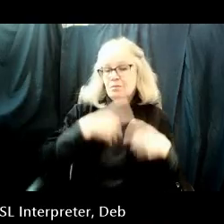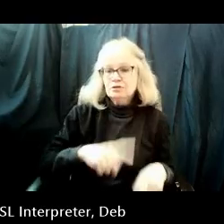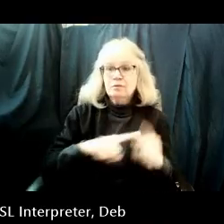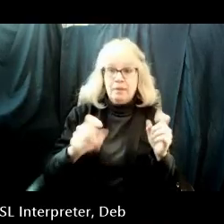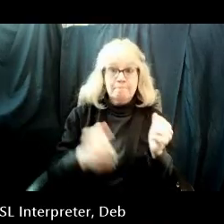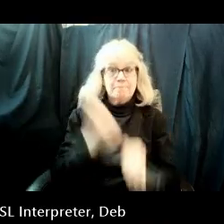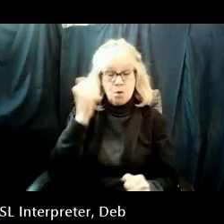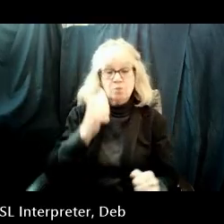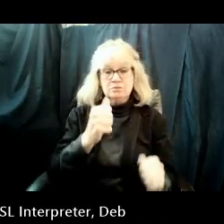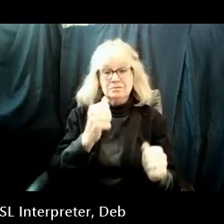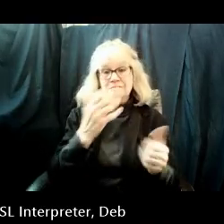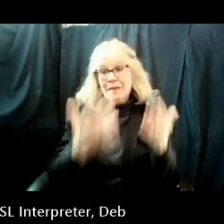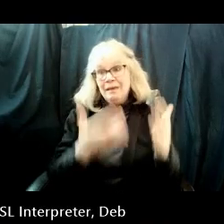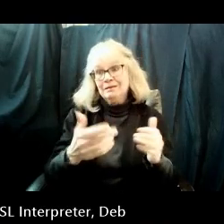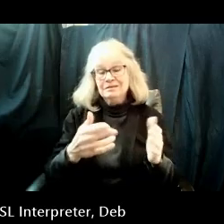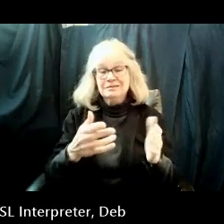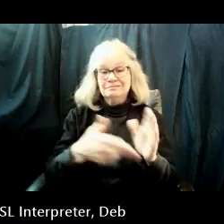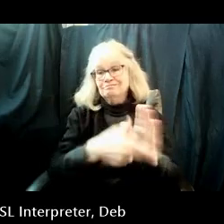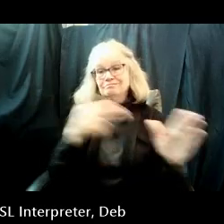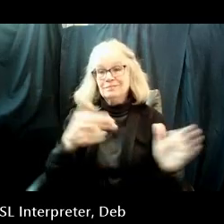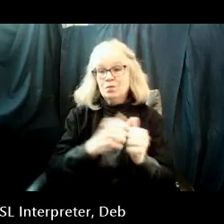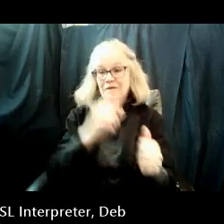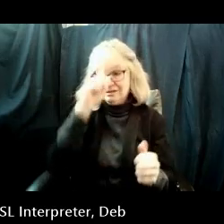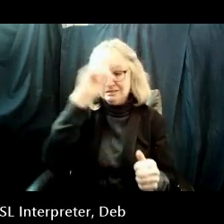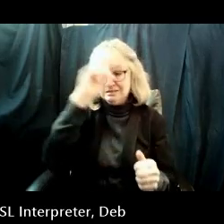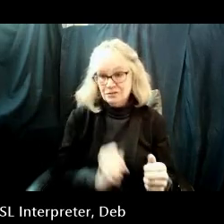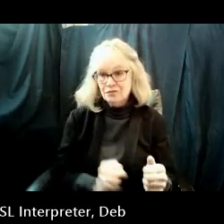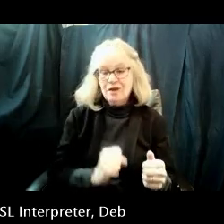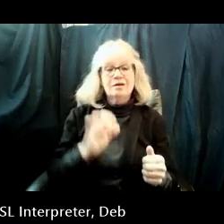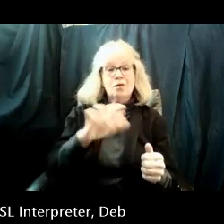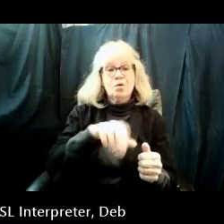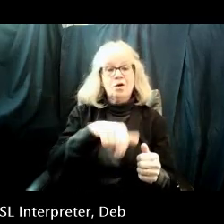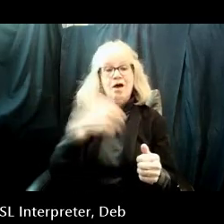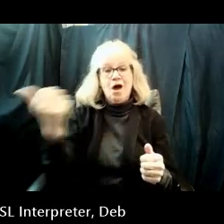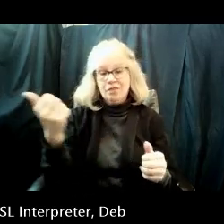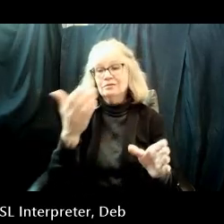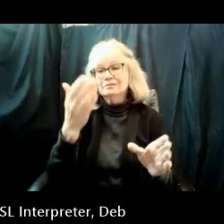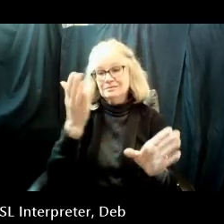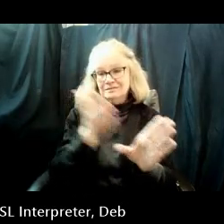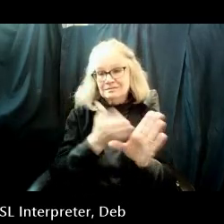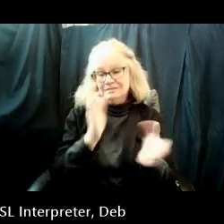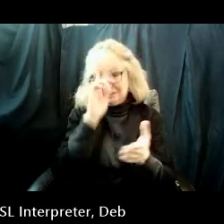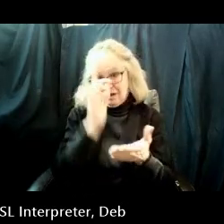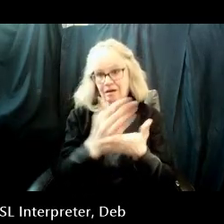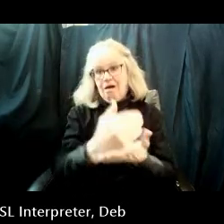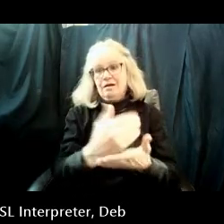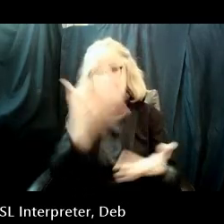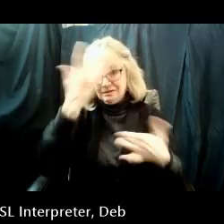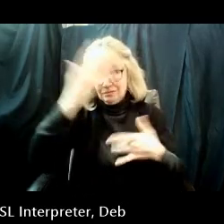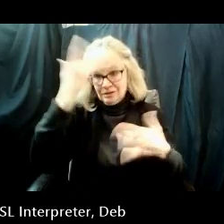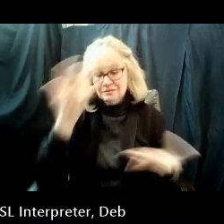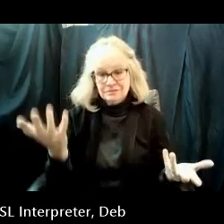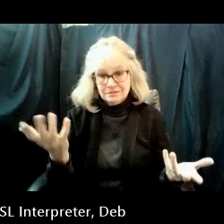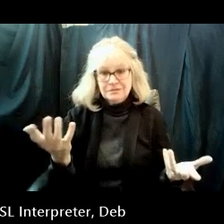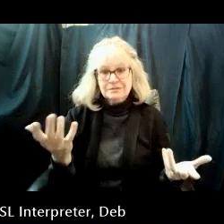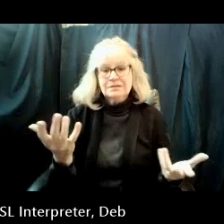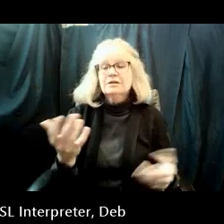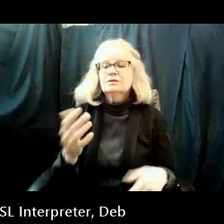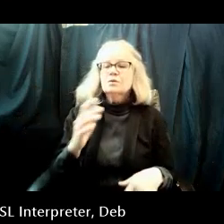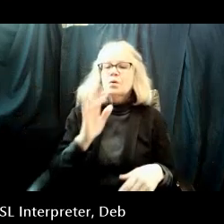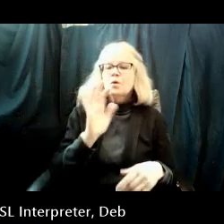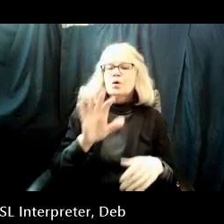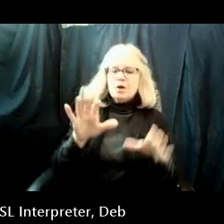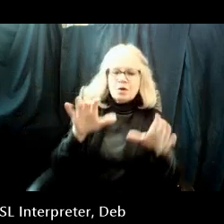illnesses, just because of this differing presentation. So there's groups who are really sort of pushing back against the way that we do